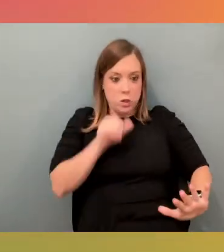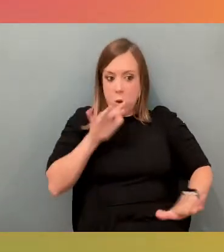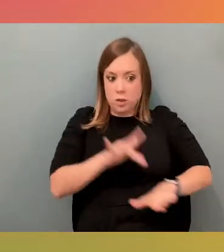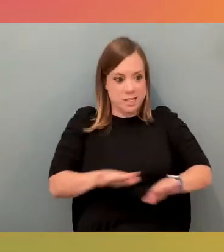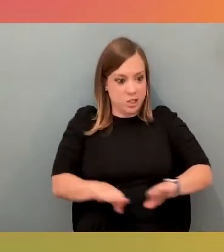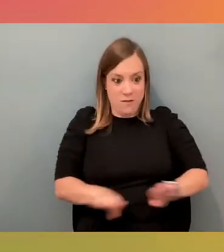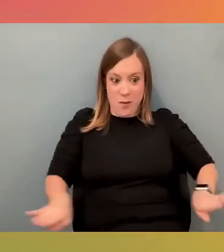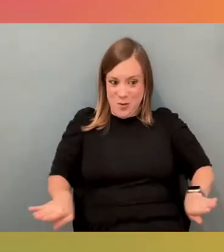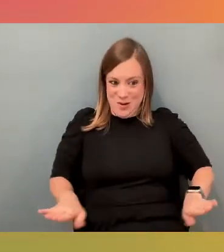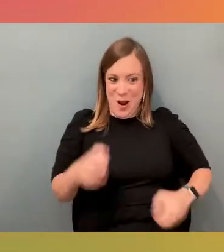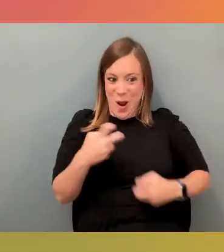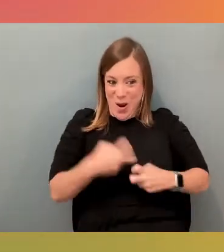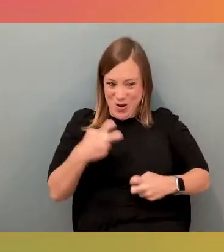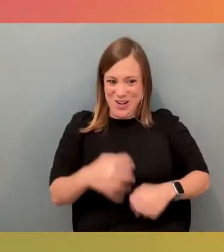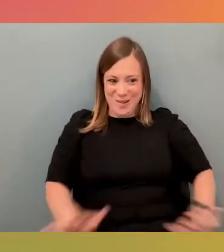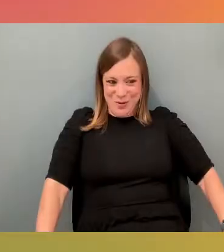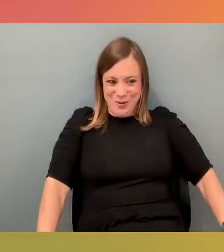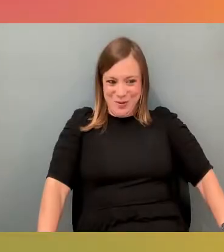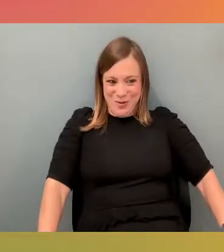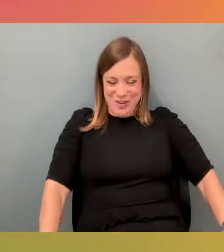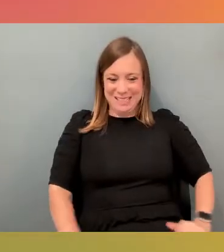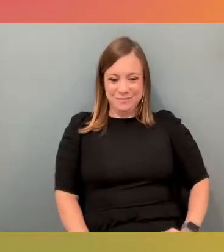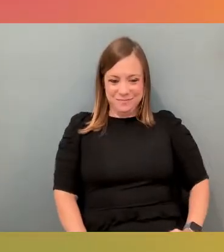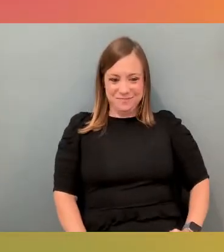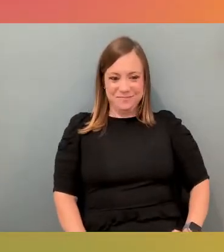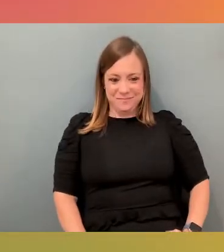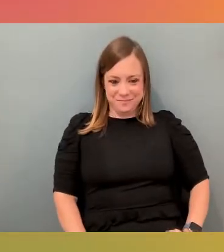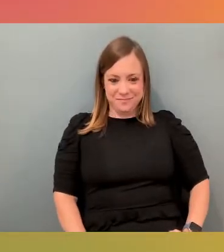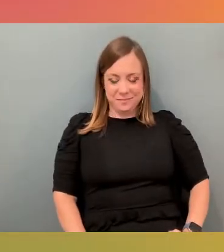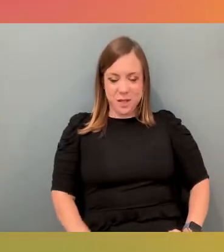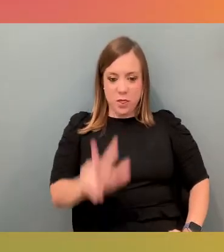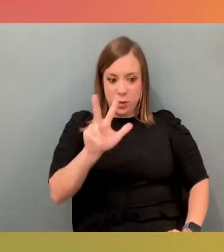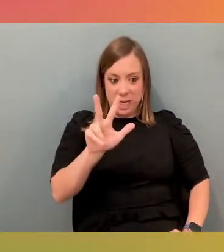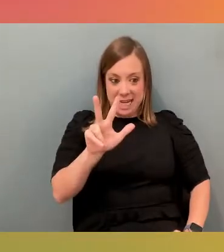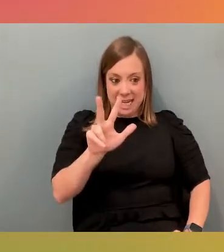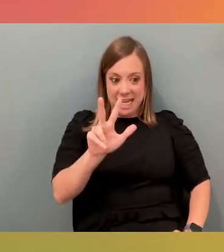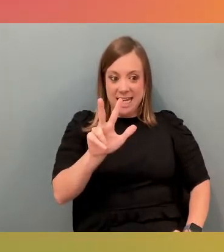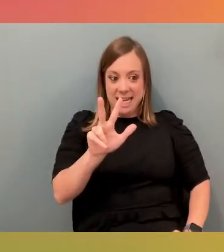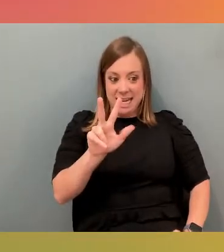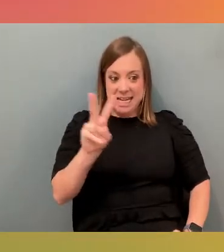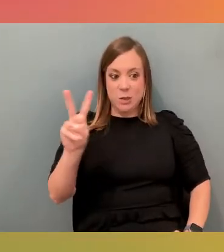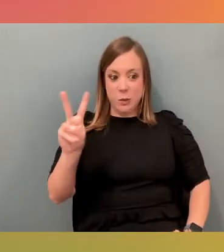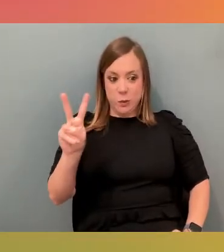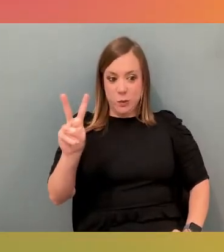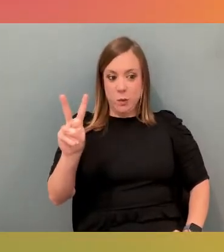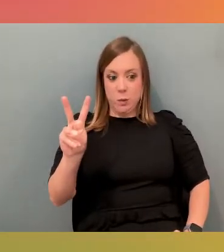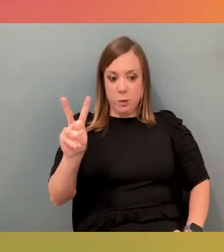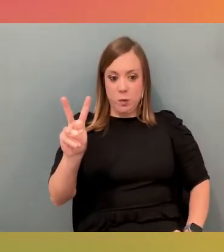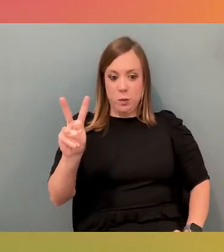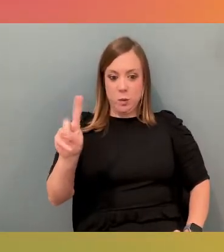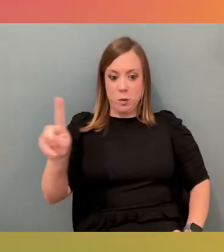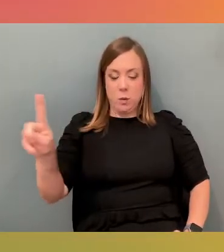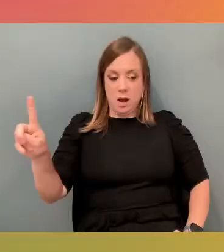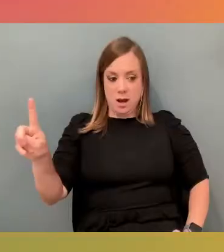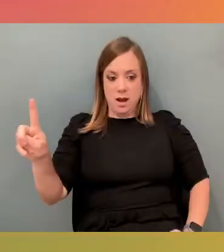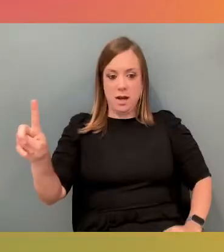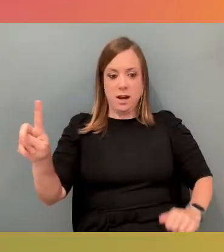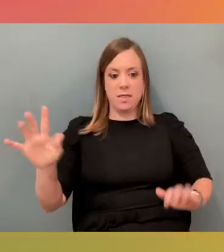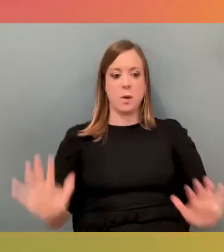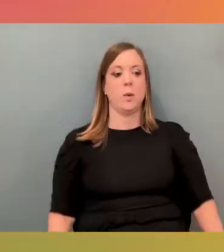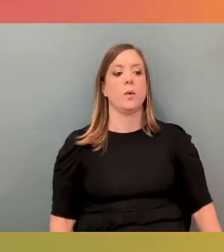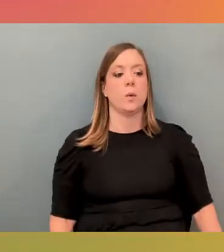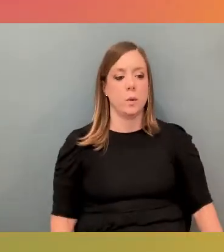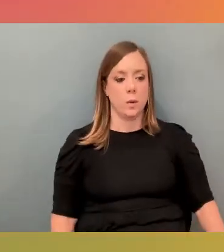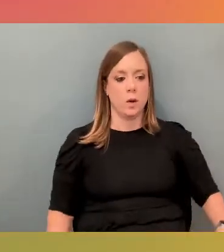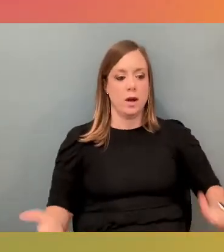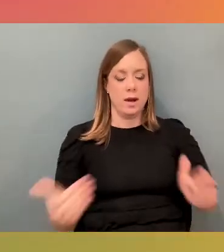above the ground. For 3, make sure to breathe. For 2, and 1. Nice. Plant the